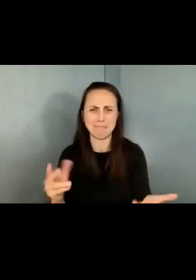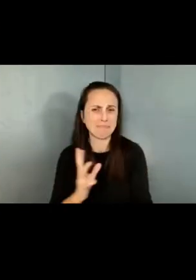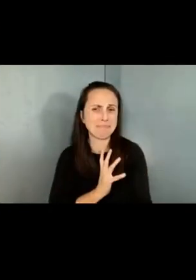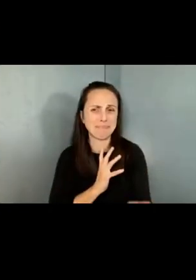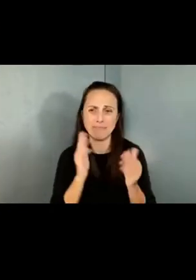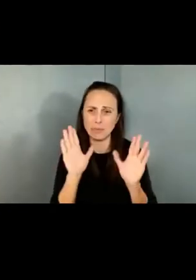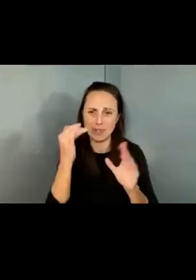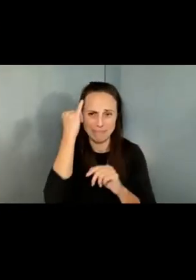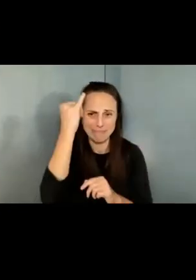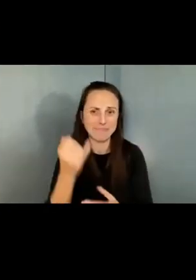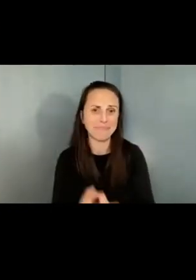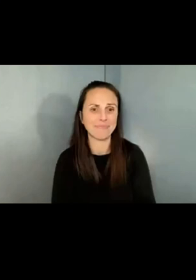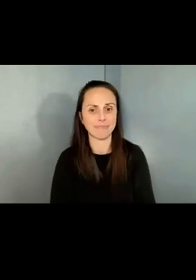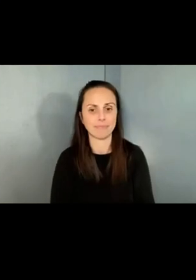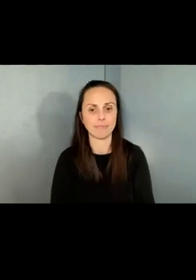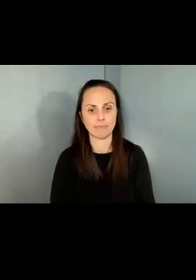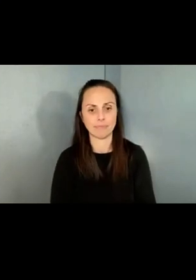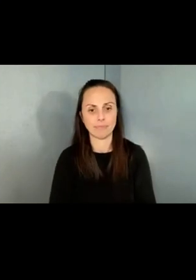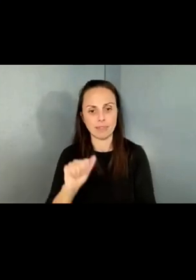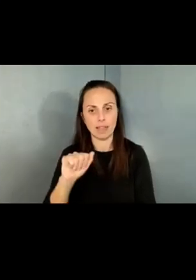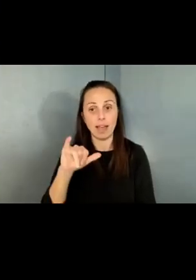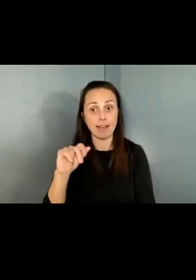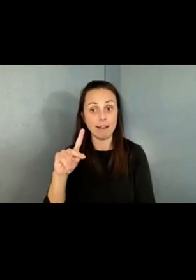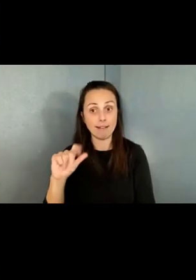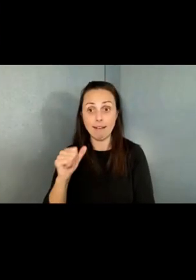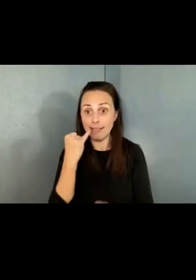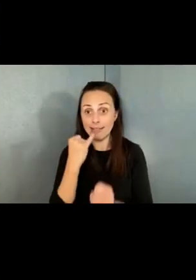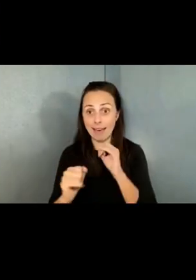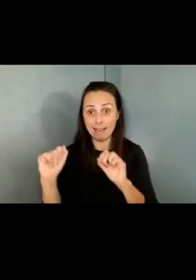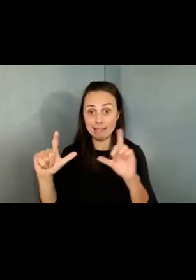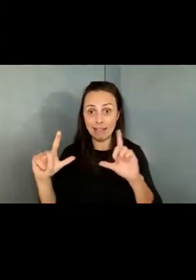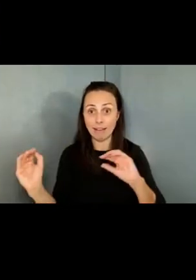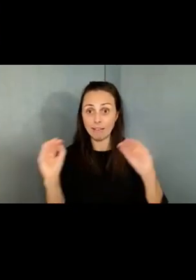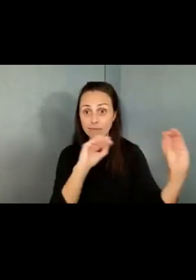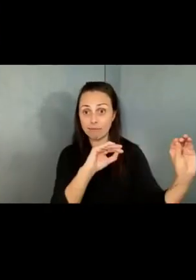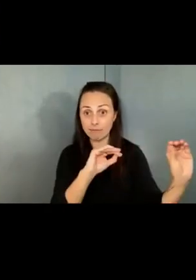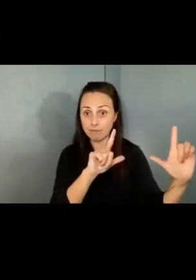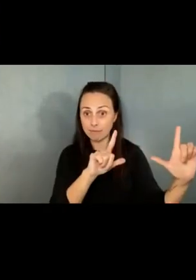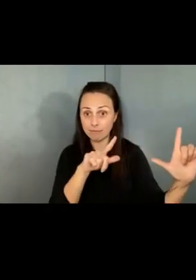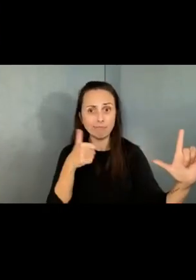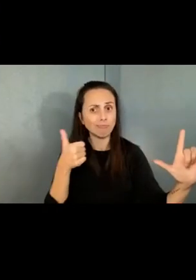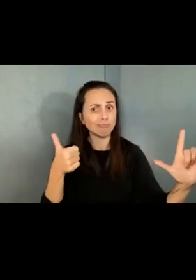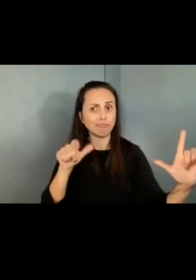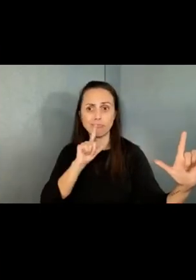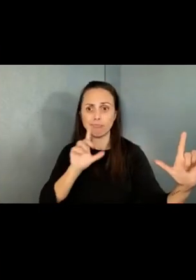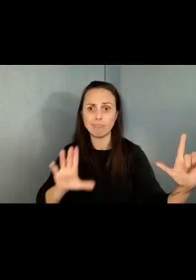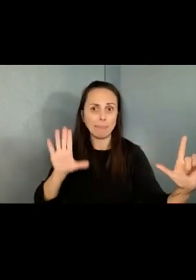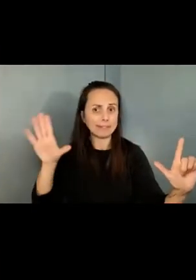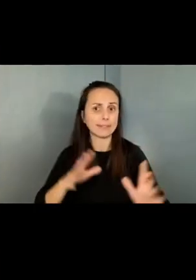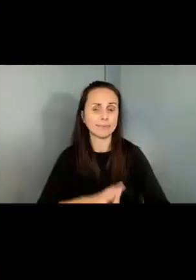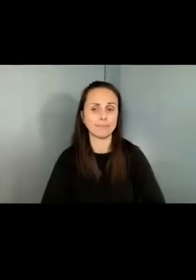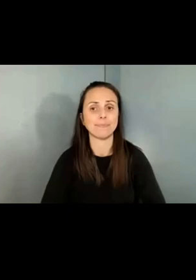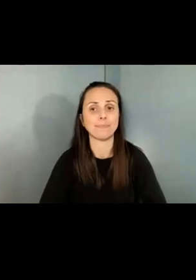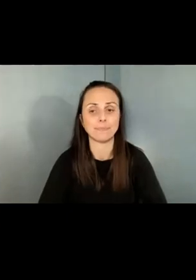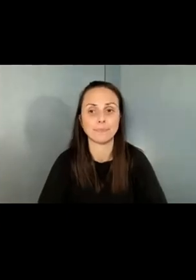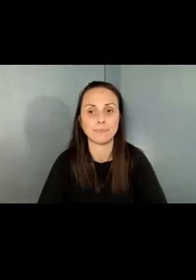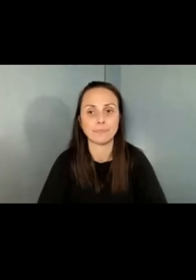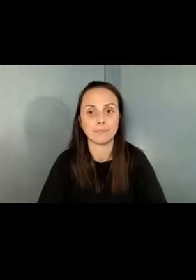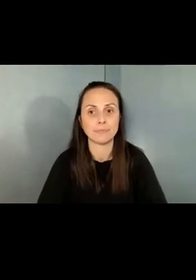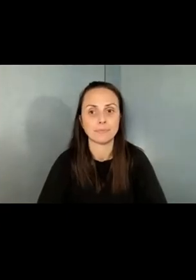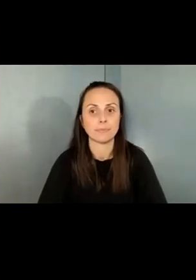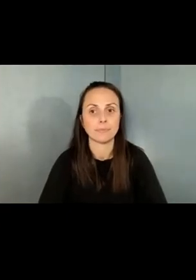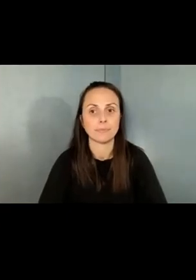at. But yeah, let's do that. That sounds great. Should I share the last slide? Yeah, pretty please. That would be amazing.